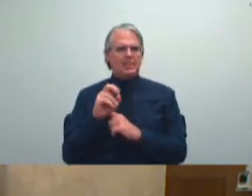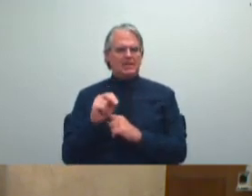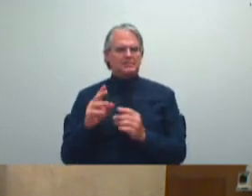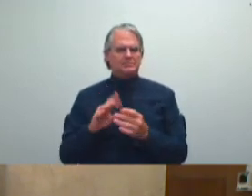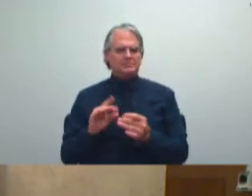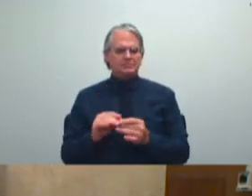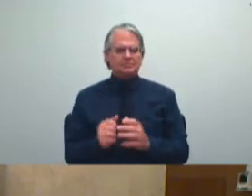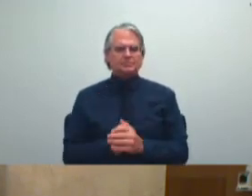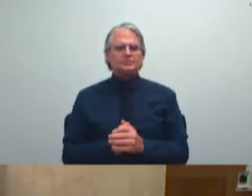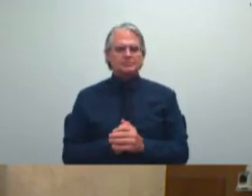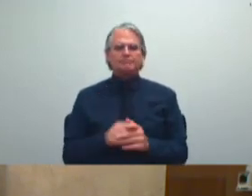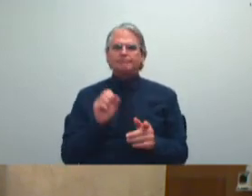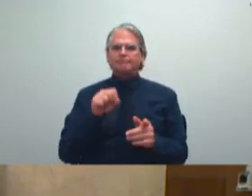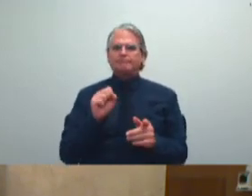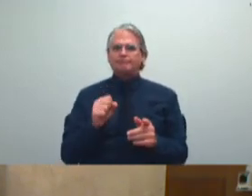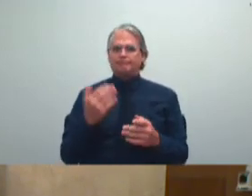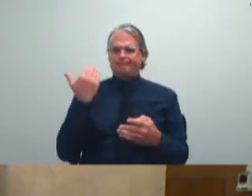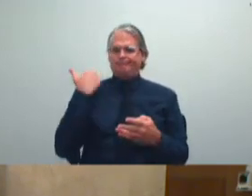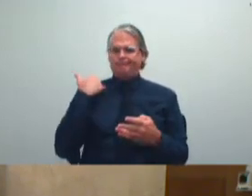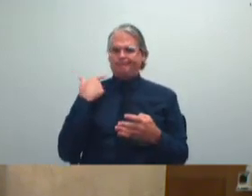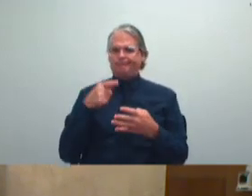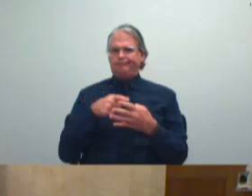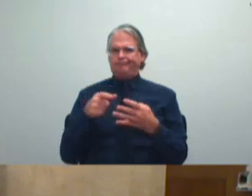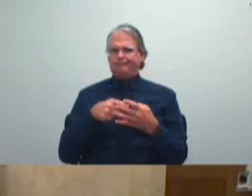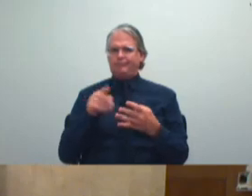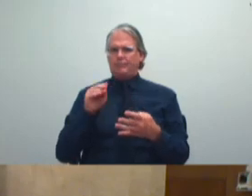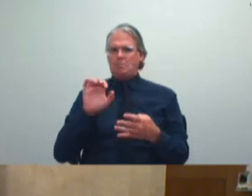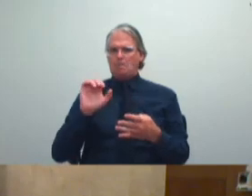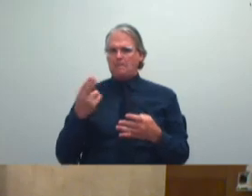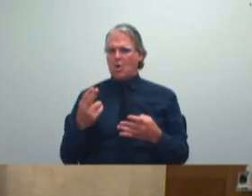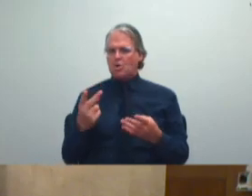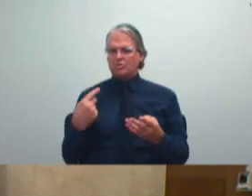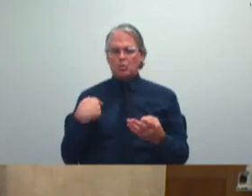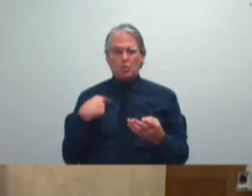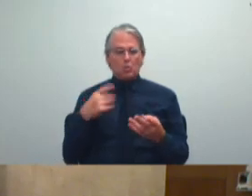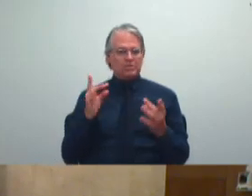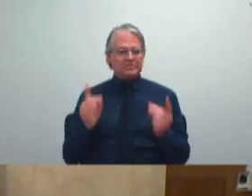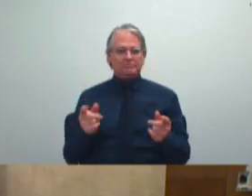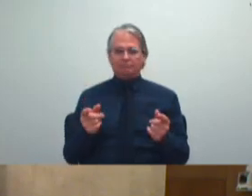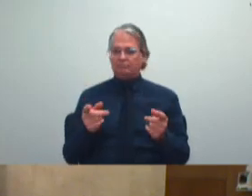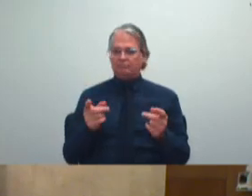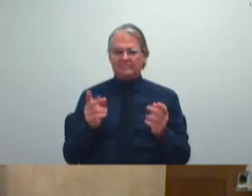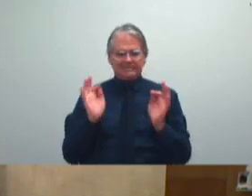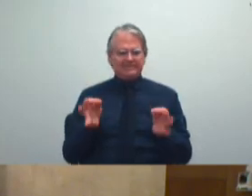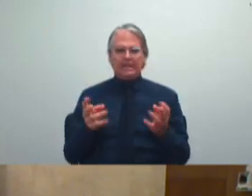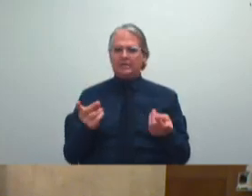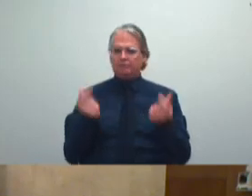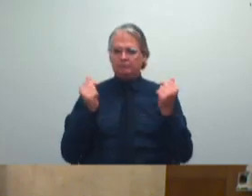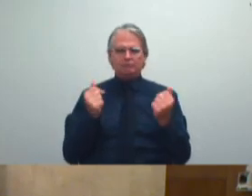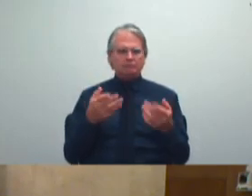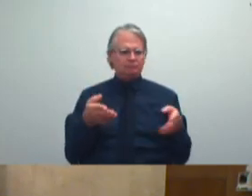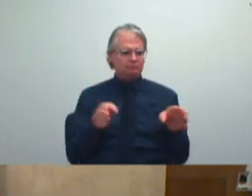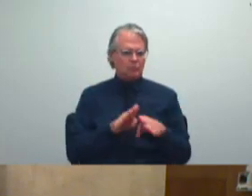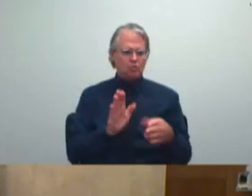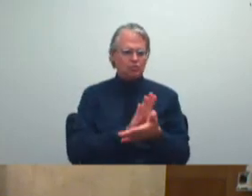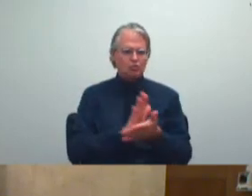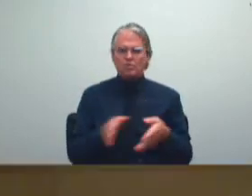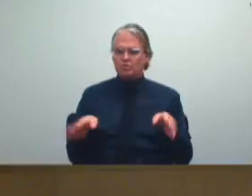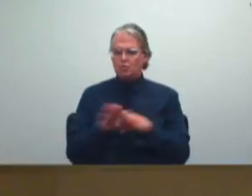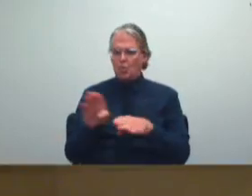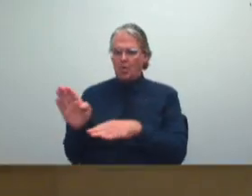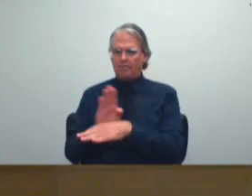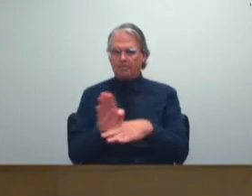we did a pretty abrupt shutdown of the schools and businesses. Just when we saw that some of the disease was coming over mostly